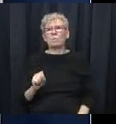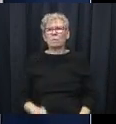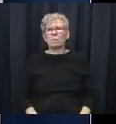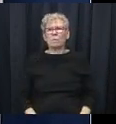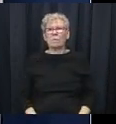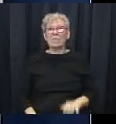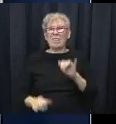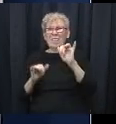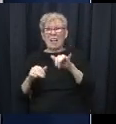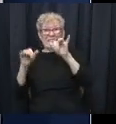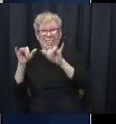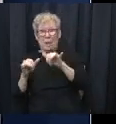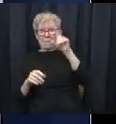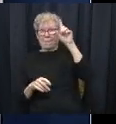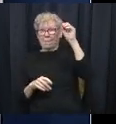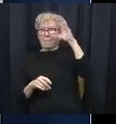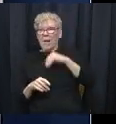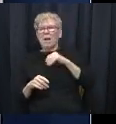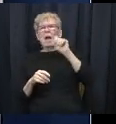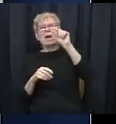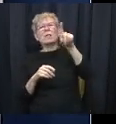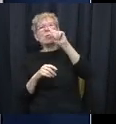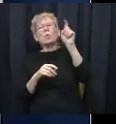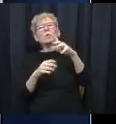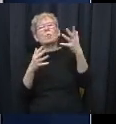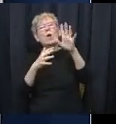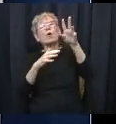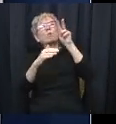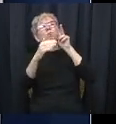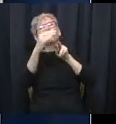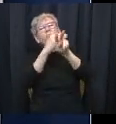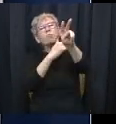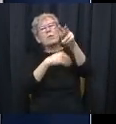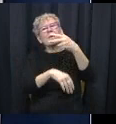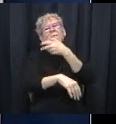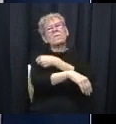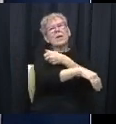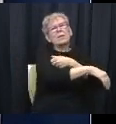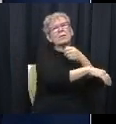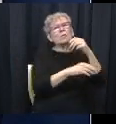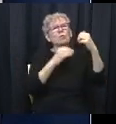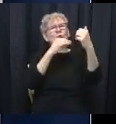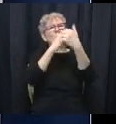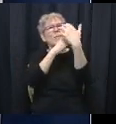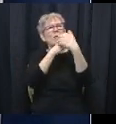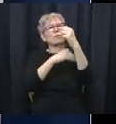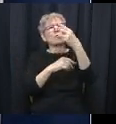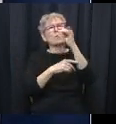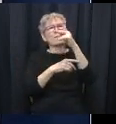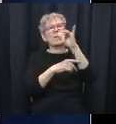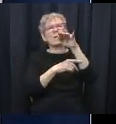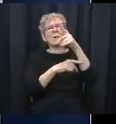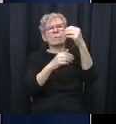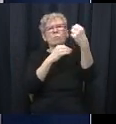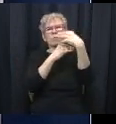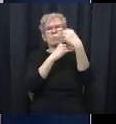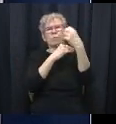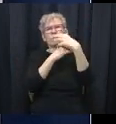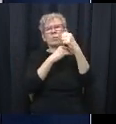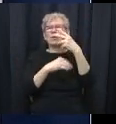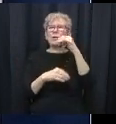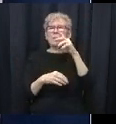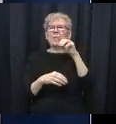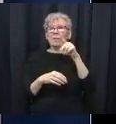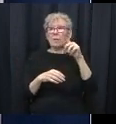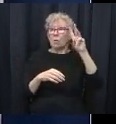shipments? And has the new administration in Washington been able to make any substantive changes, or are they still in the planning phase?